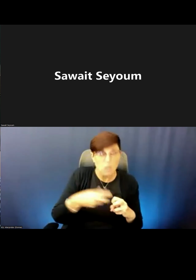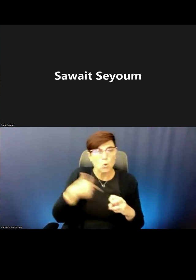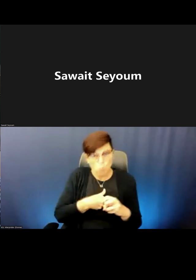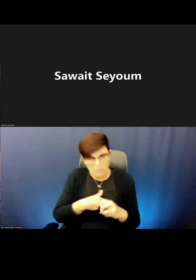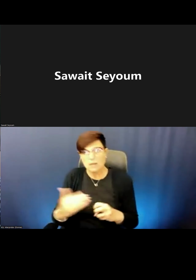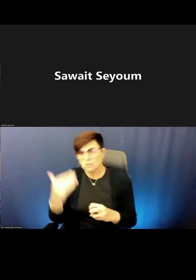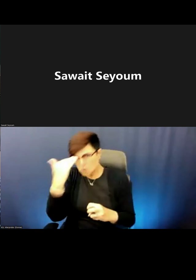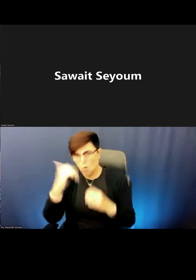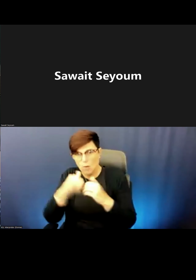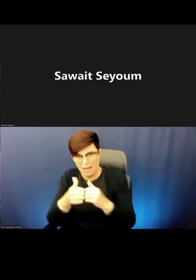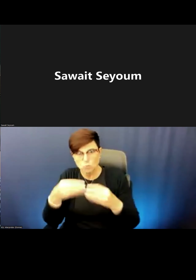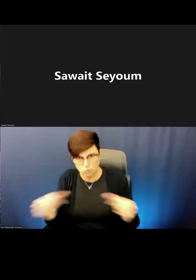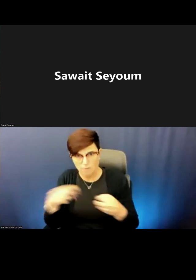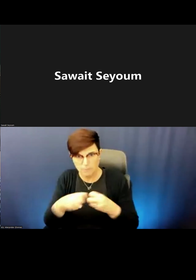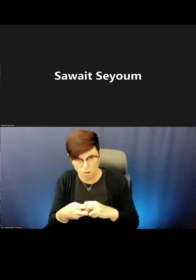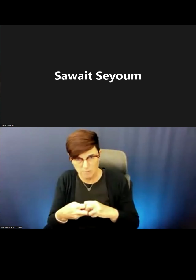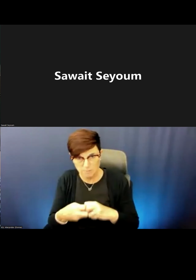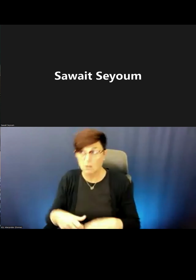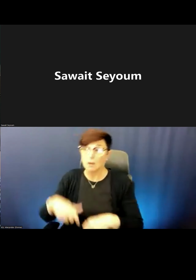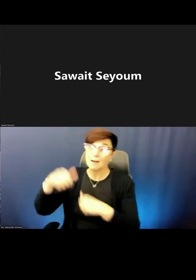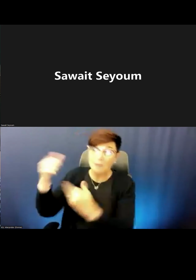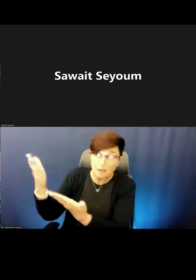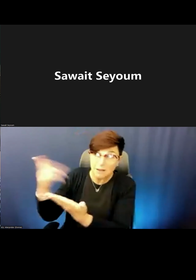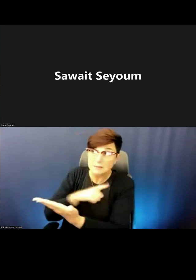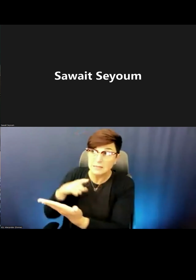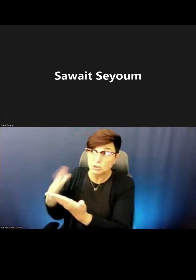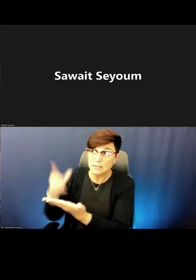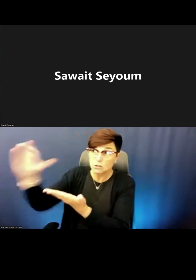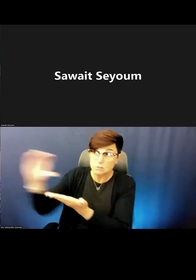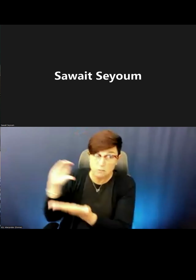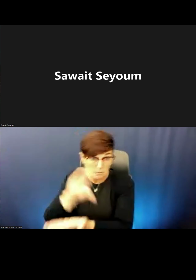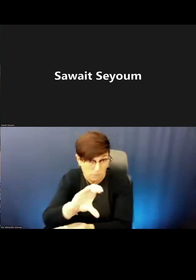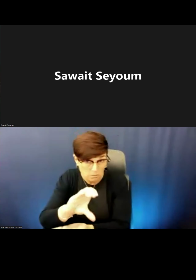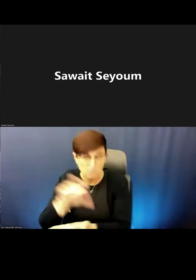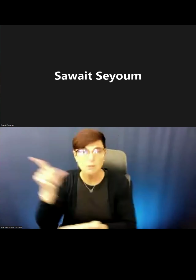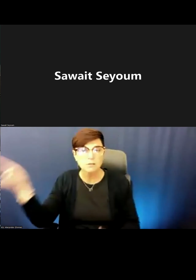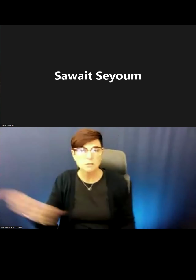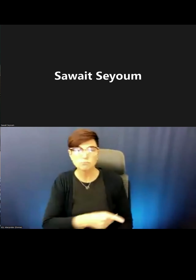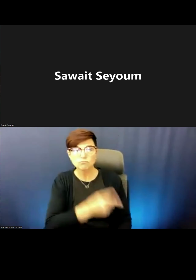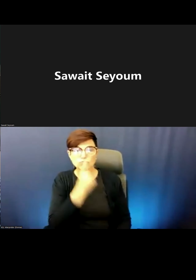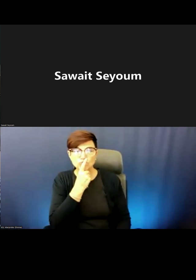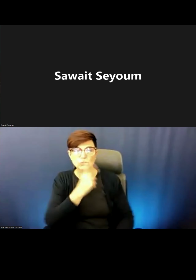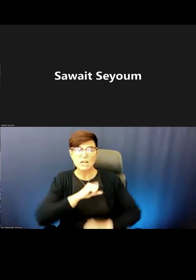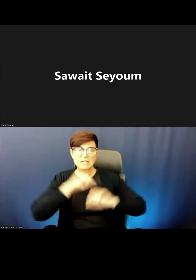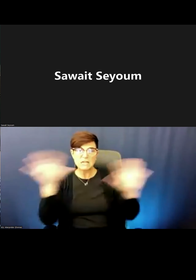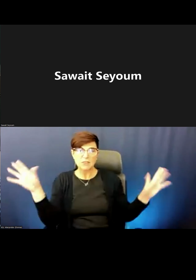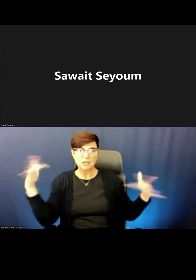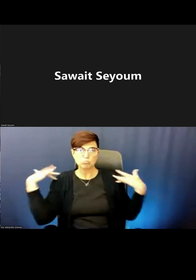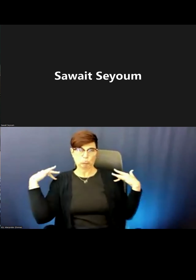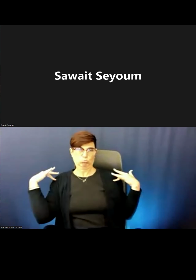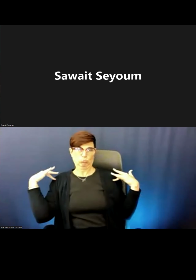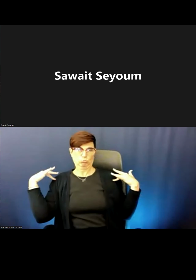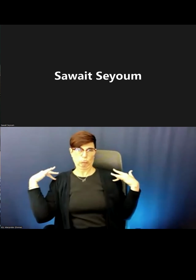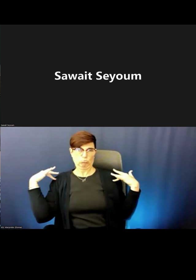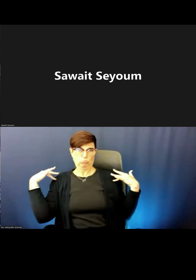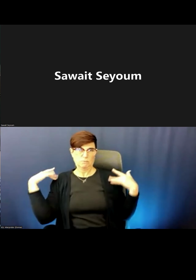the resources and devoting the energy to solving them. And this budget doesn't do that. And so I would confidently rate it at